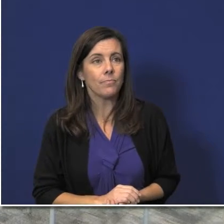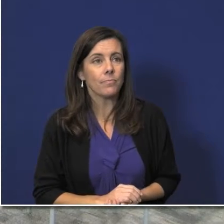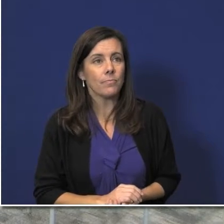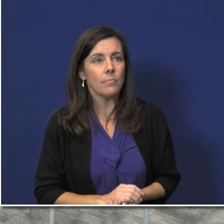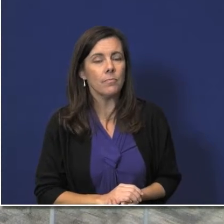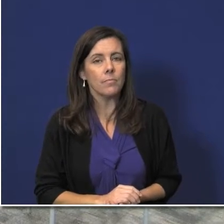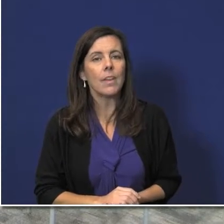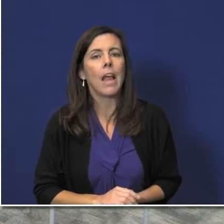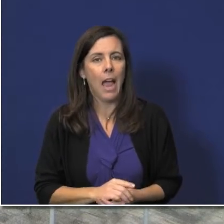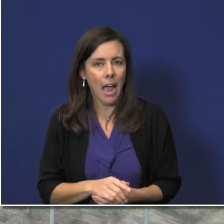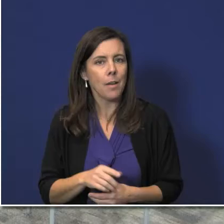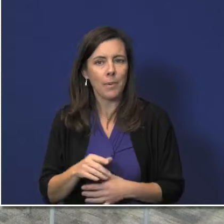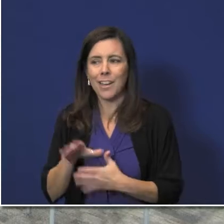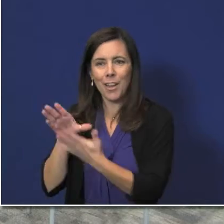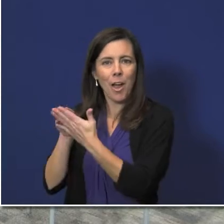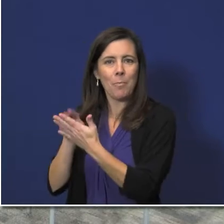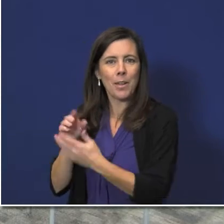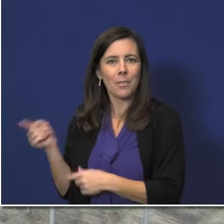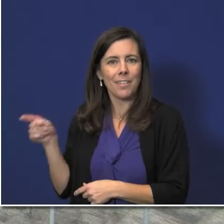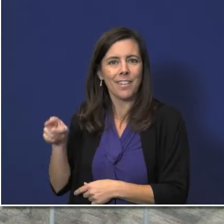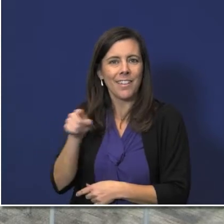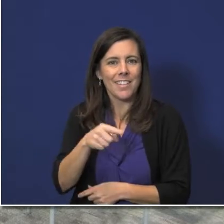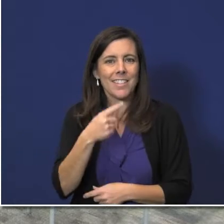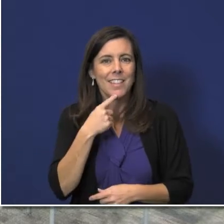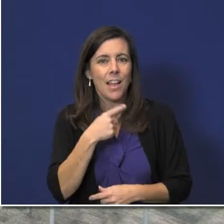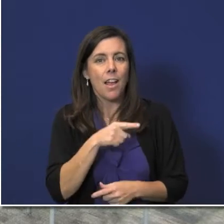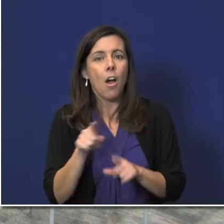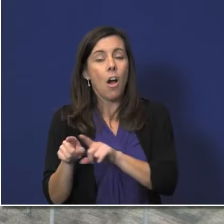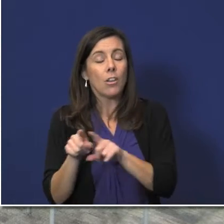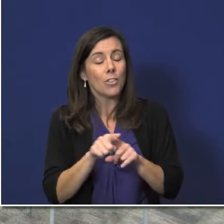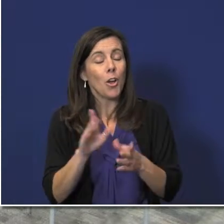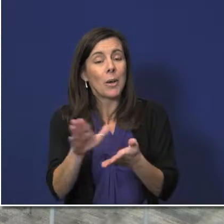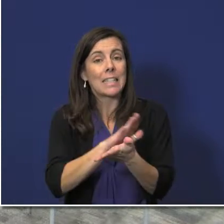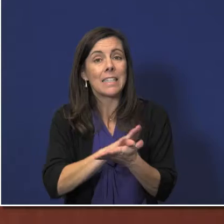Well, I'll echo what they said, but I do want to say how nice it is to